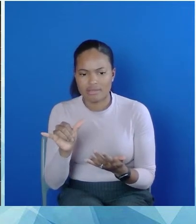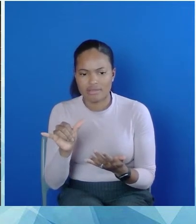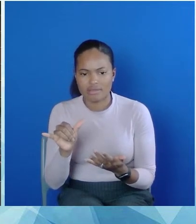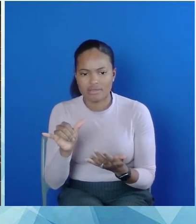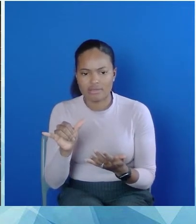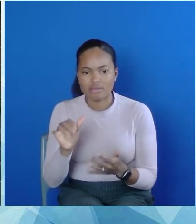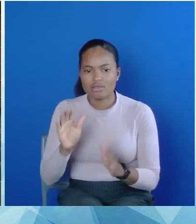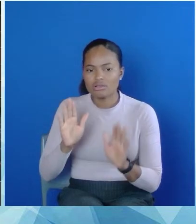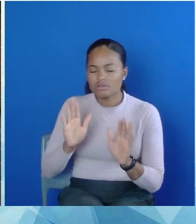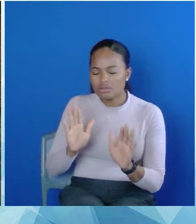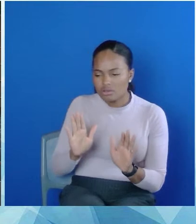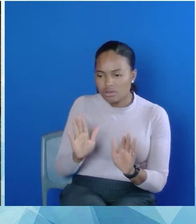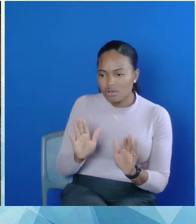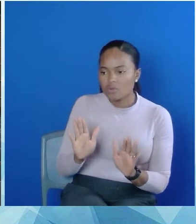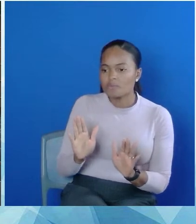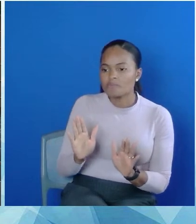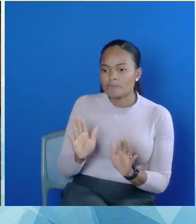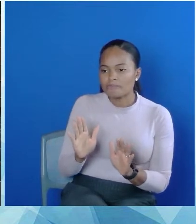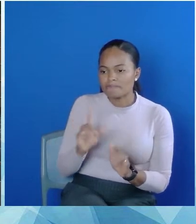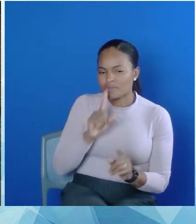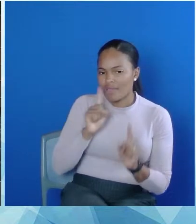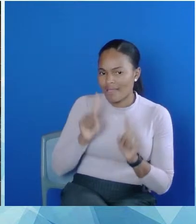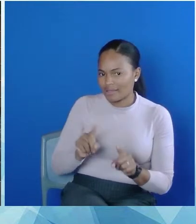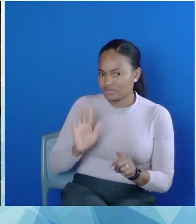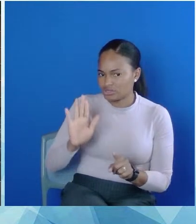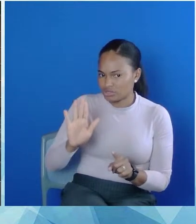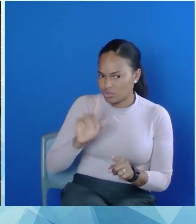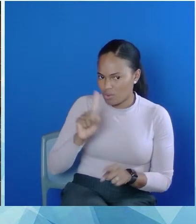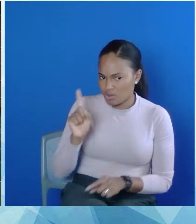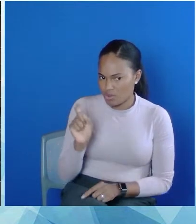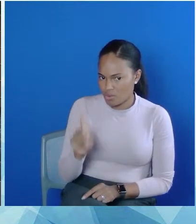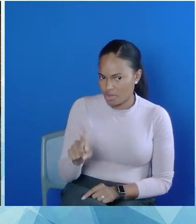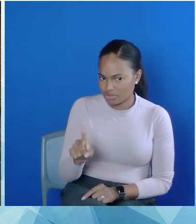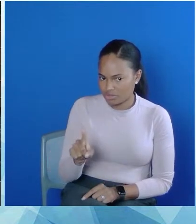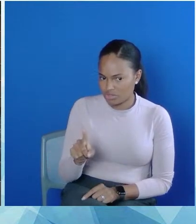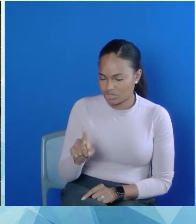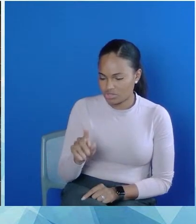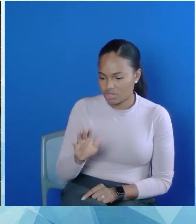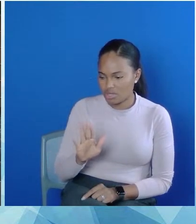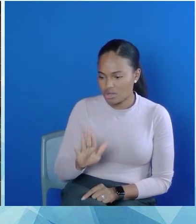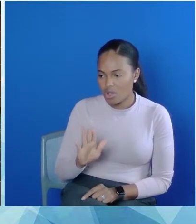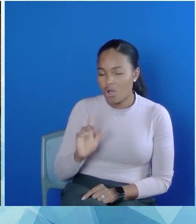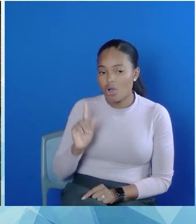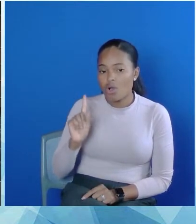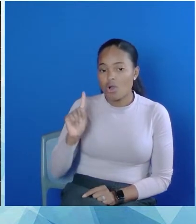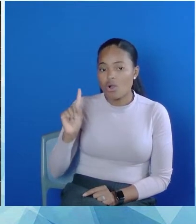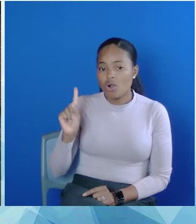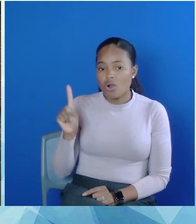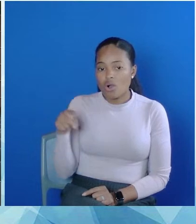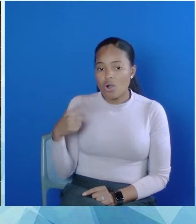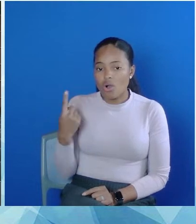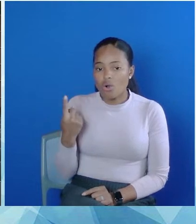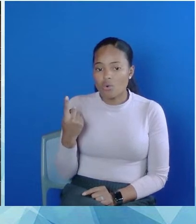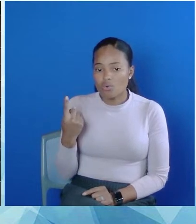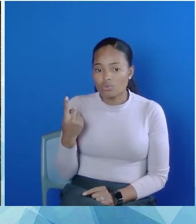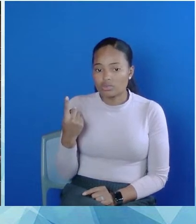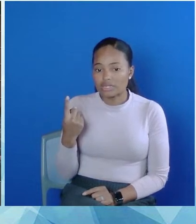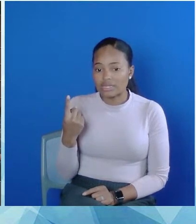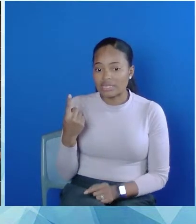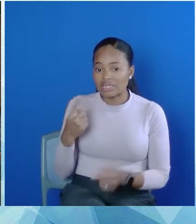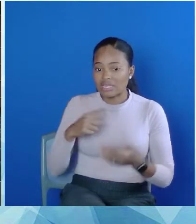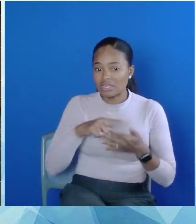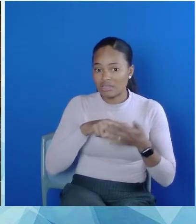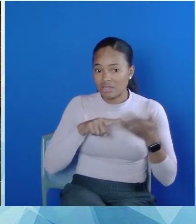Board Member Buchanan, the only ones that we are required